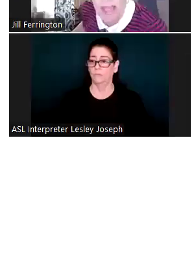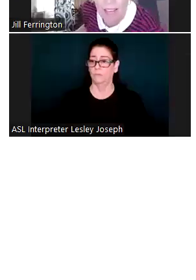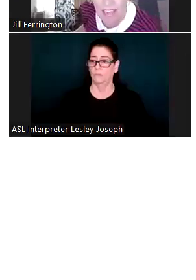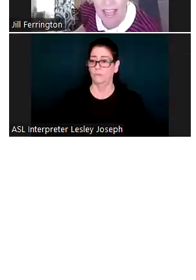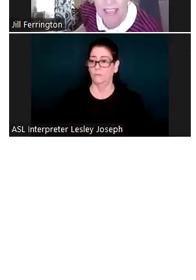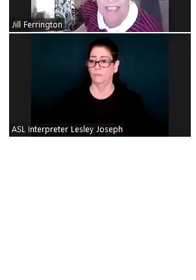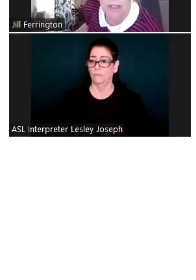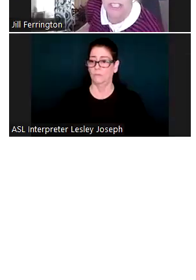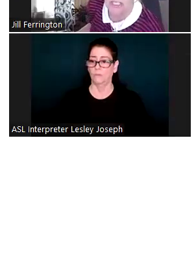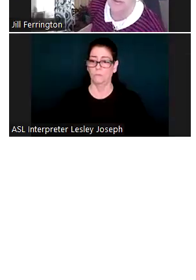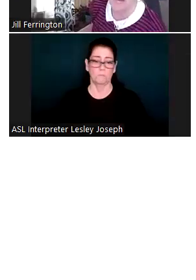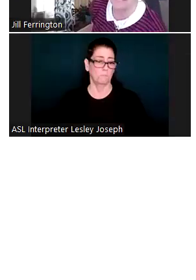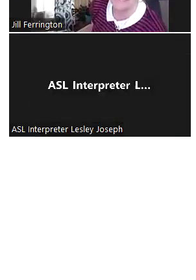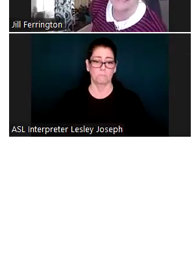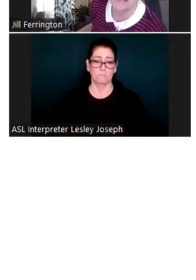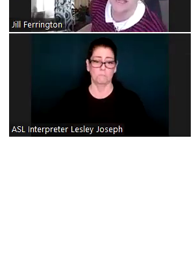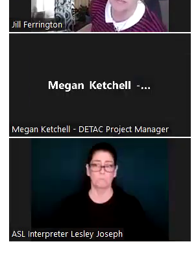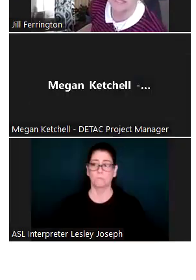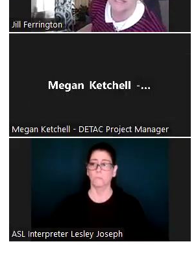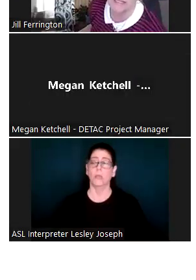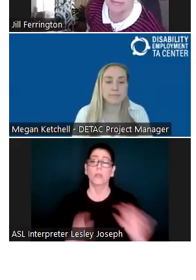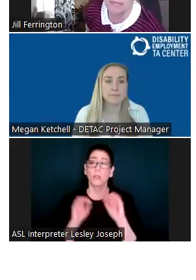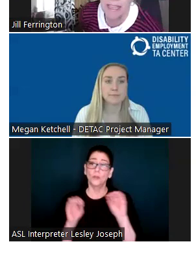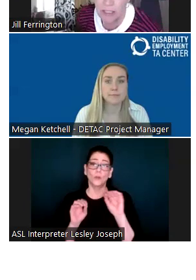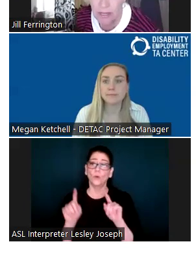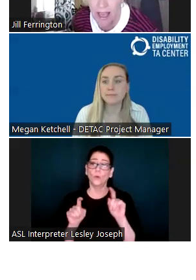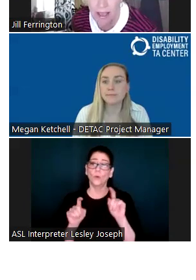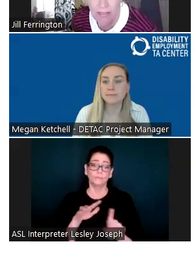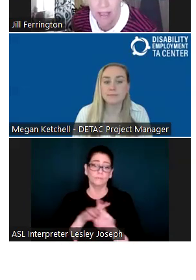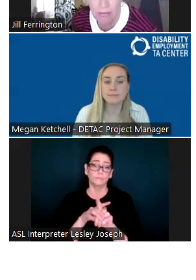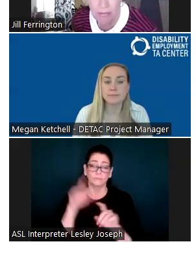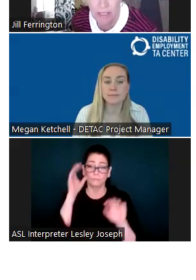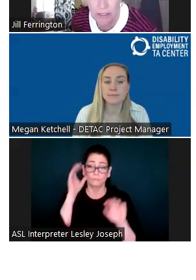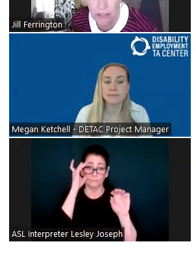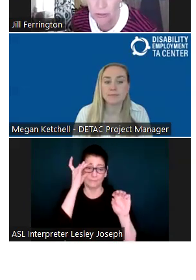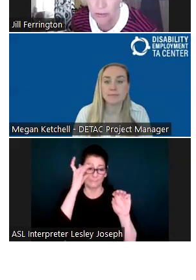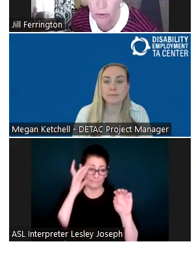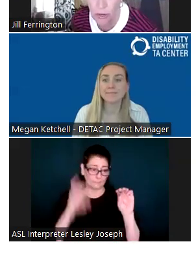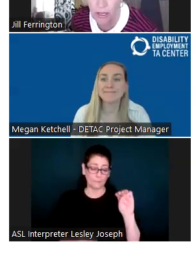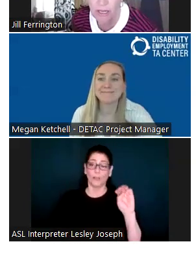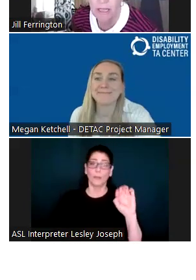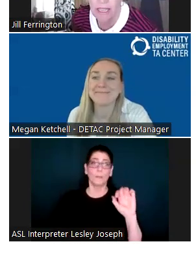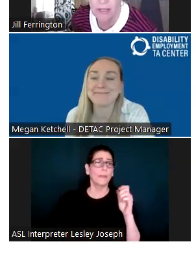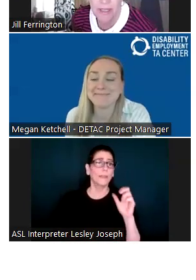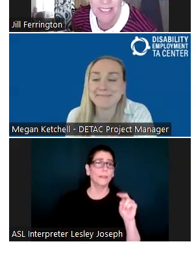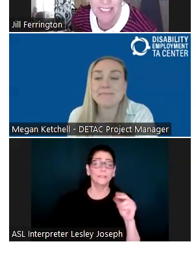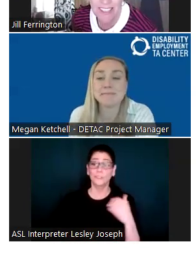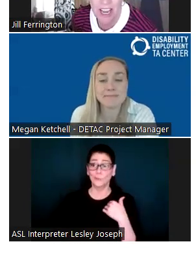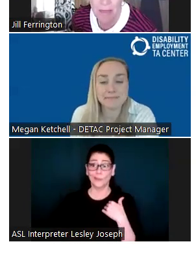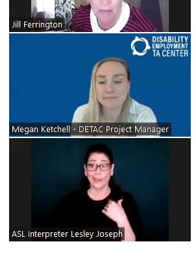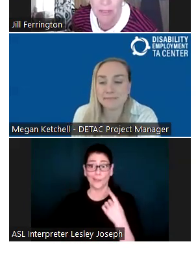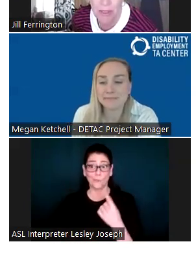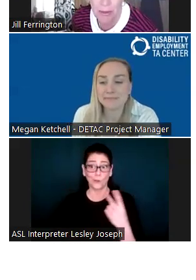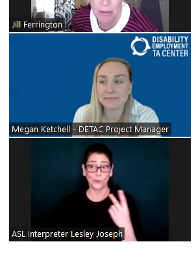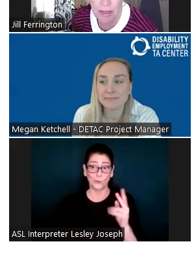So we haven't had any questions pop in, but Megan, do we have a minute or two for anyone to